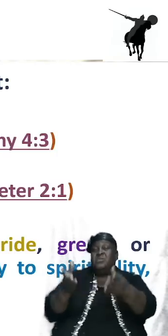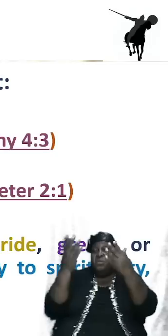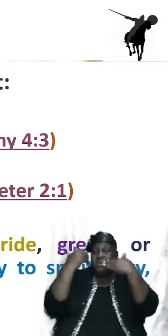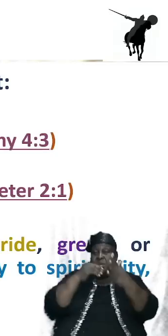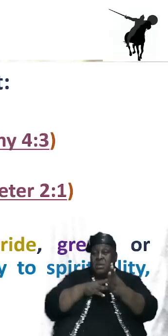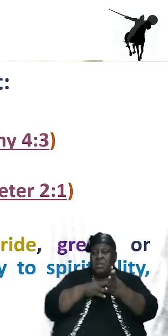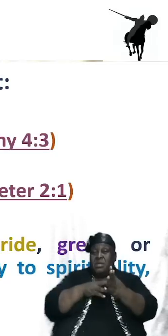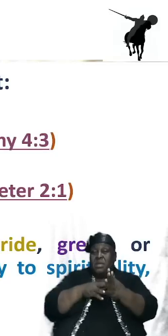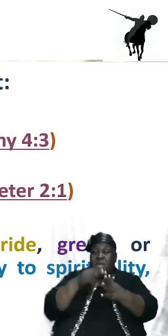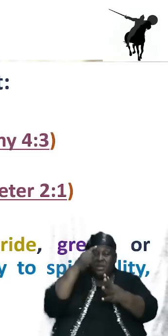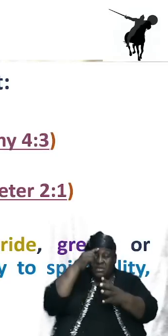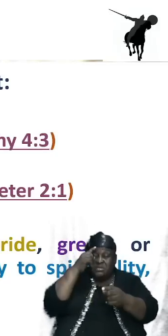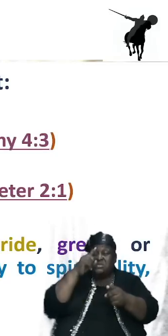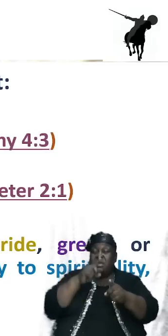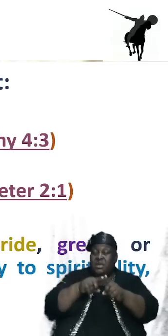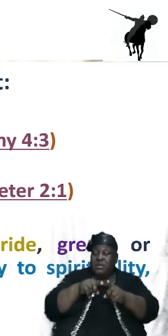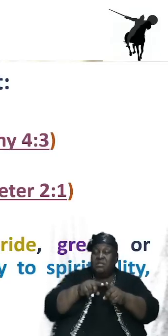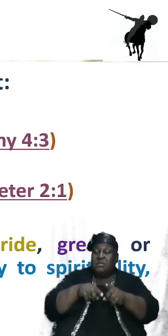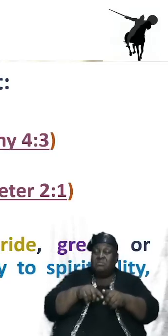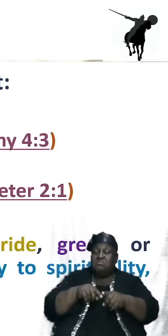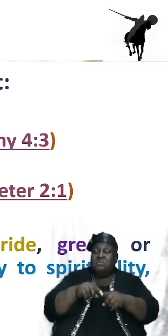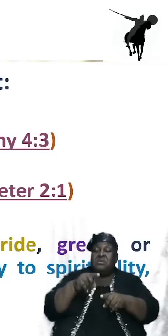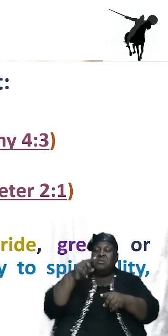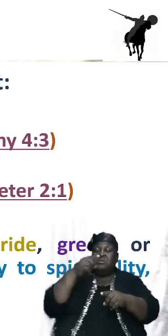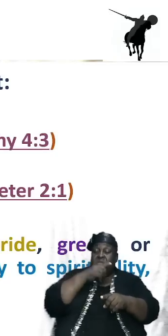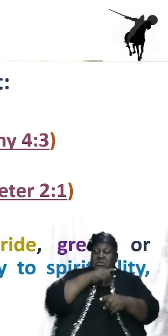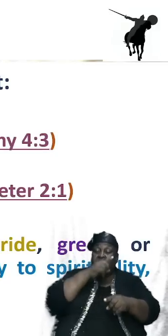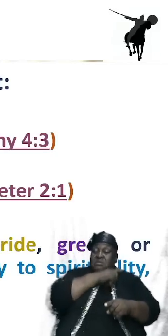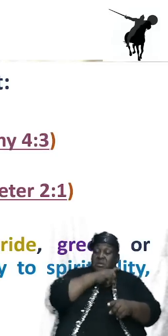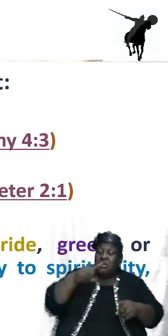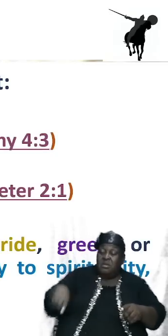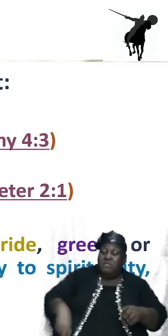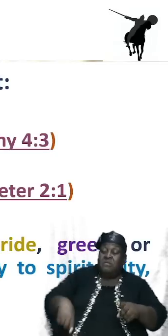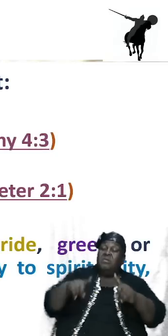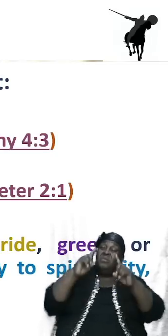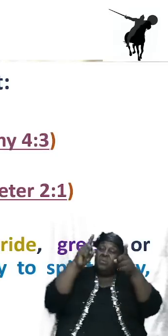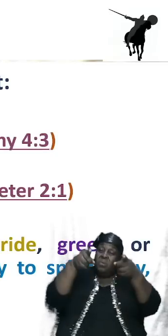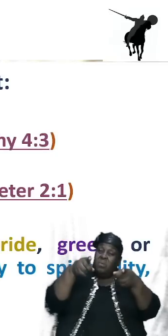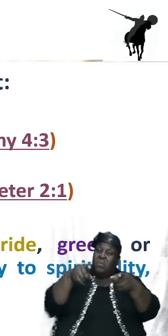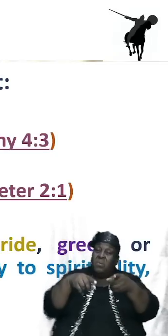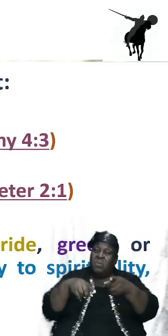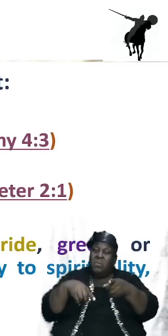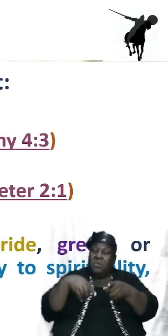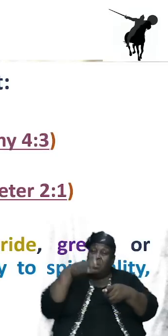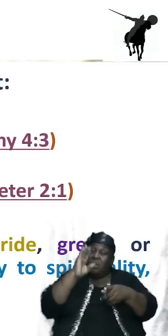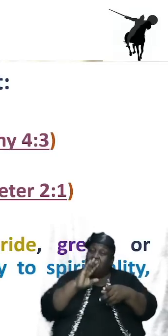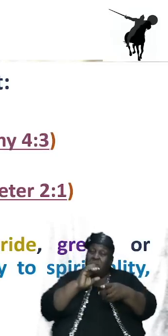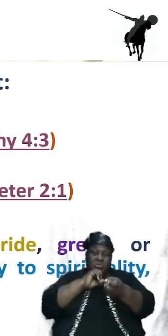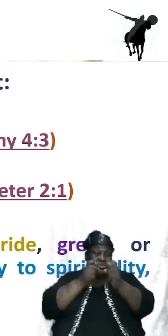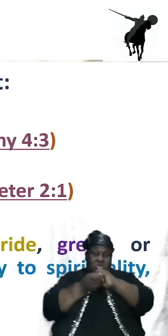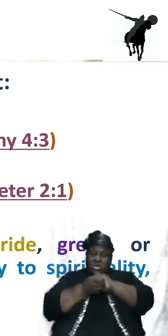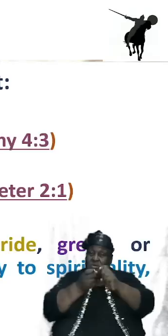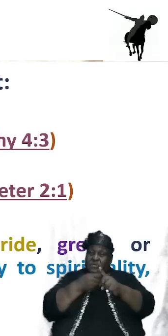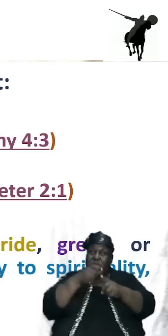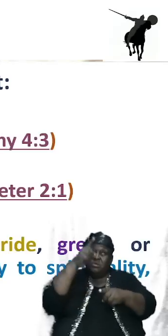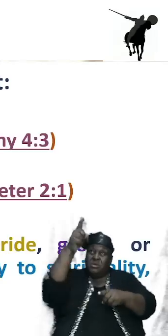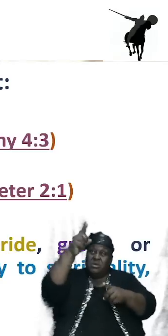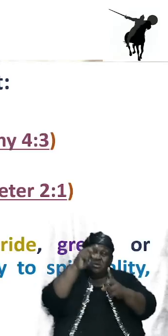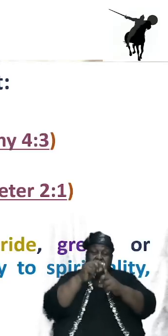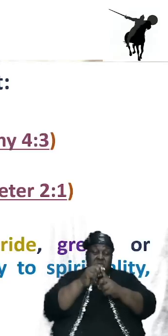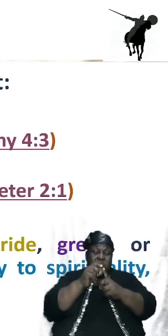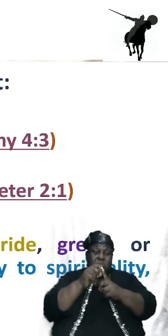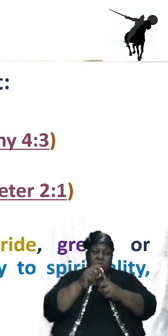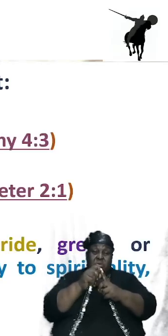it. And guess what he did? But guess what? God does not deviate from his word. Don't believe